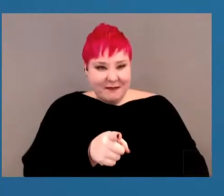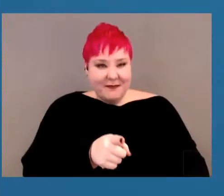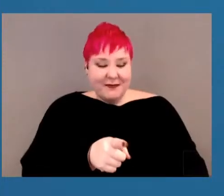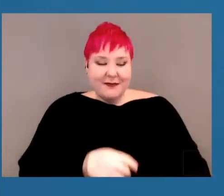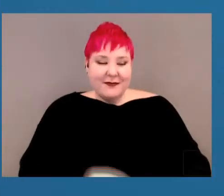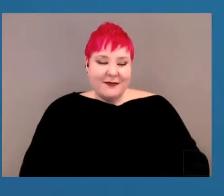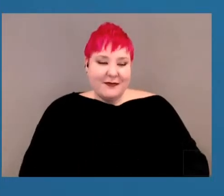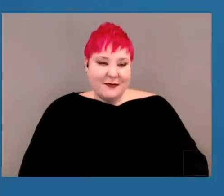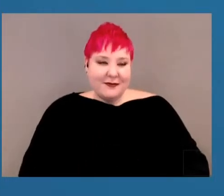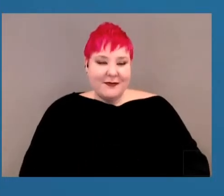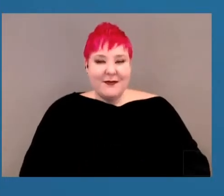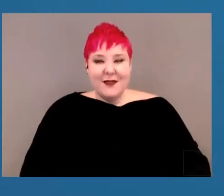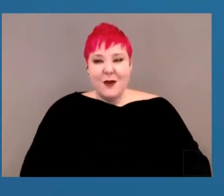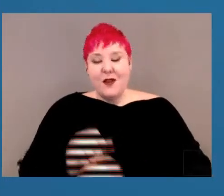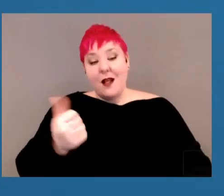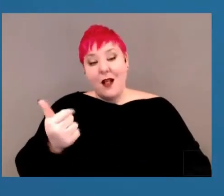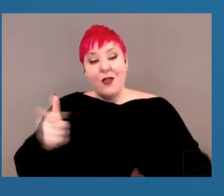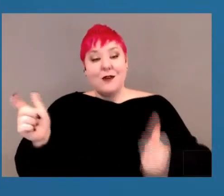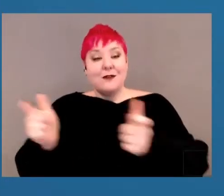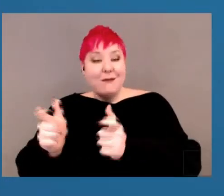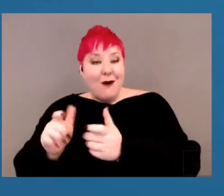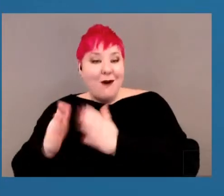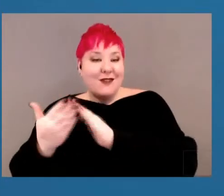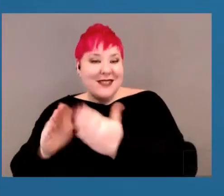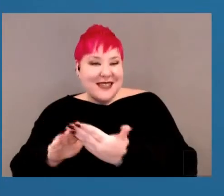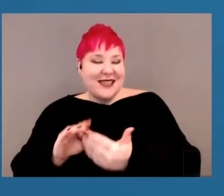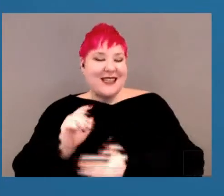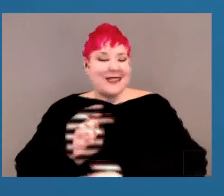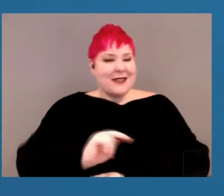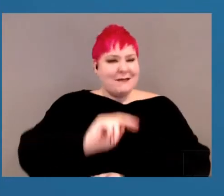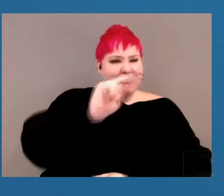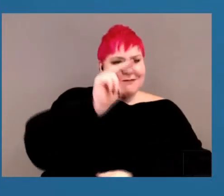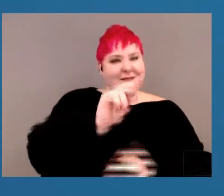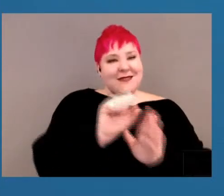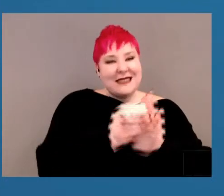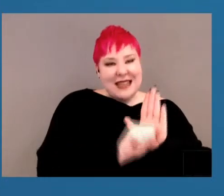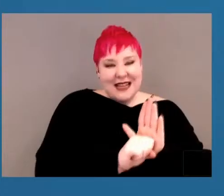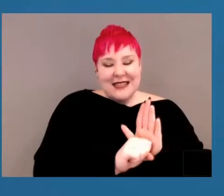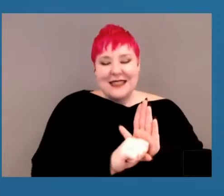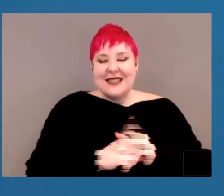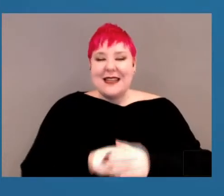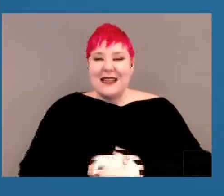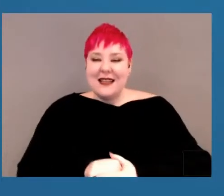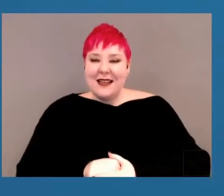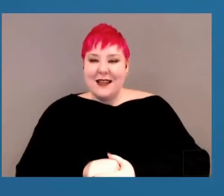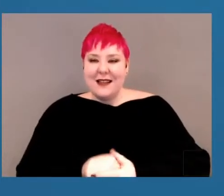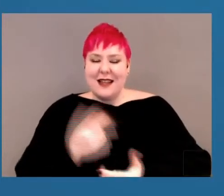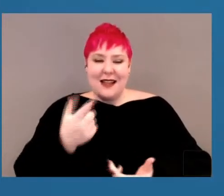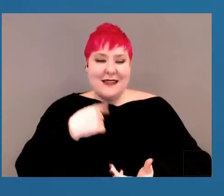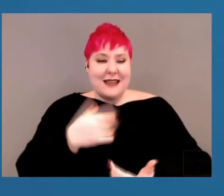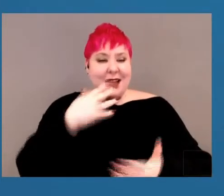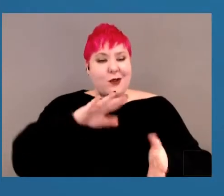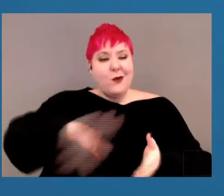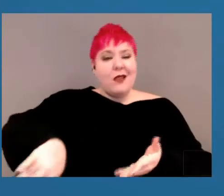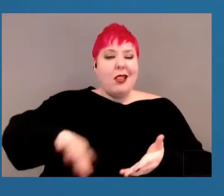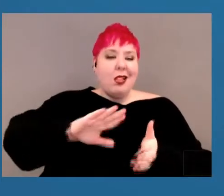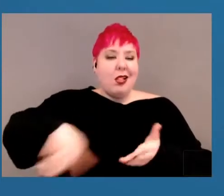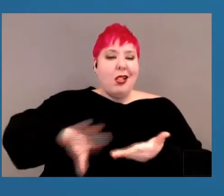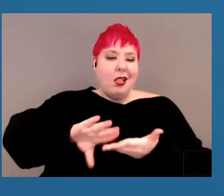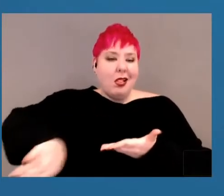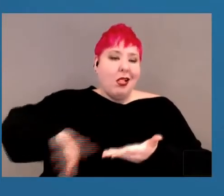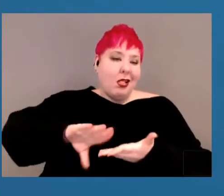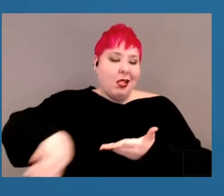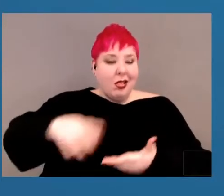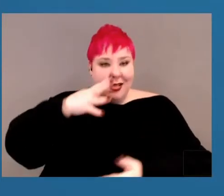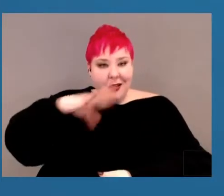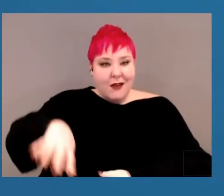smaller cities and upstate towns that were left behind for decades, this is the future